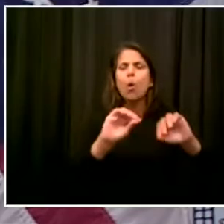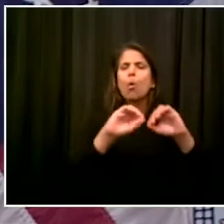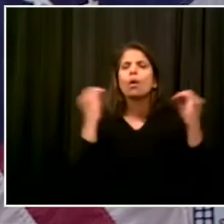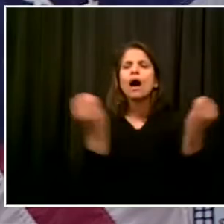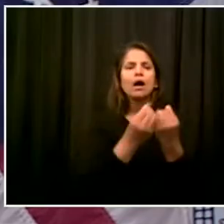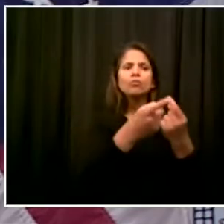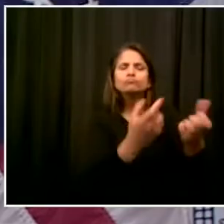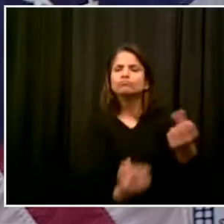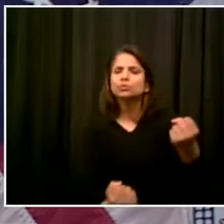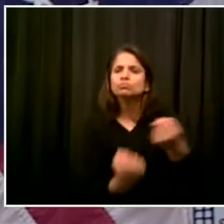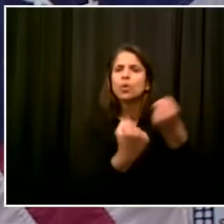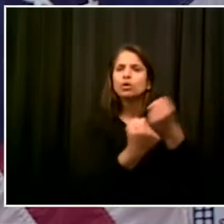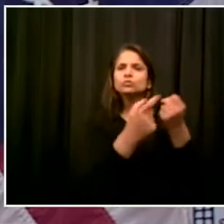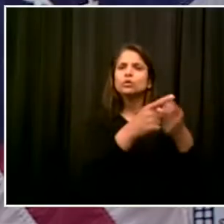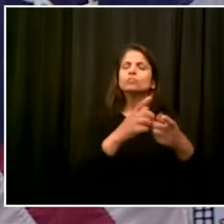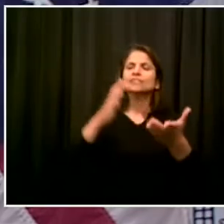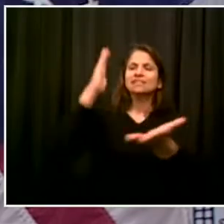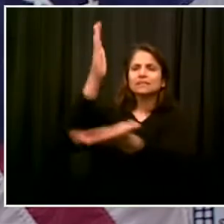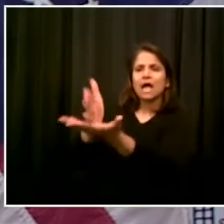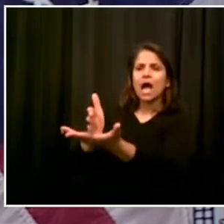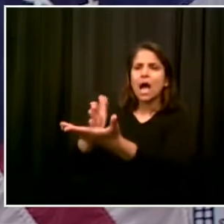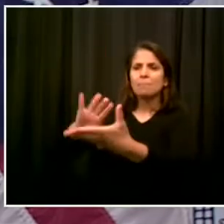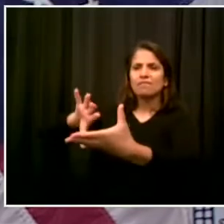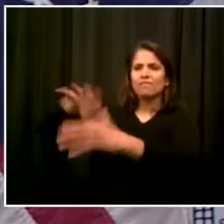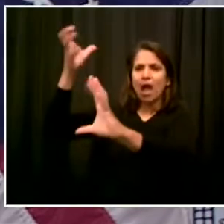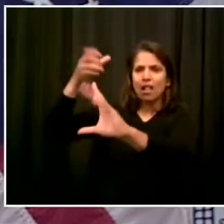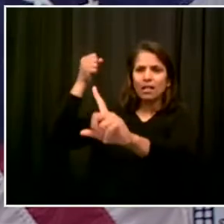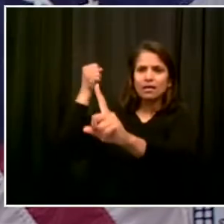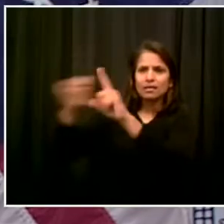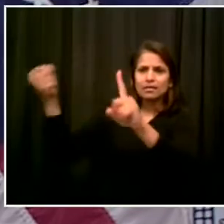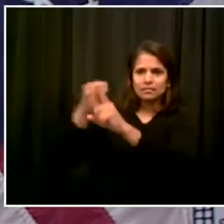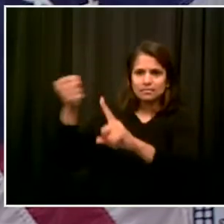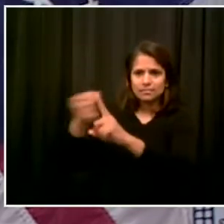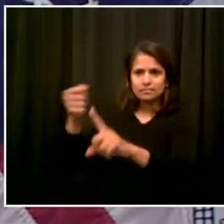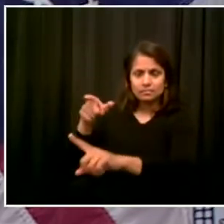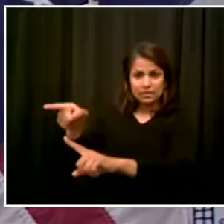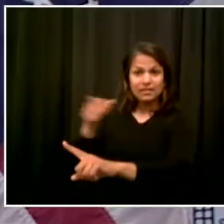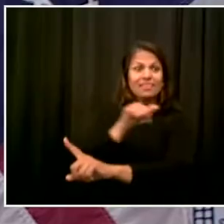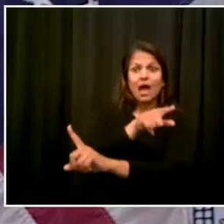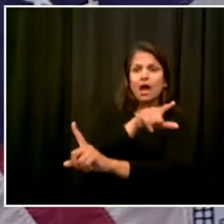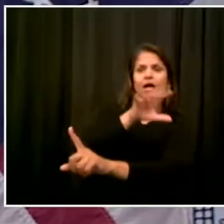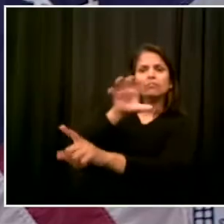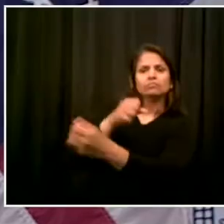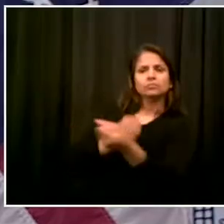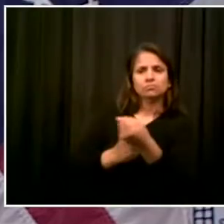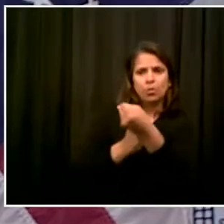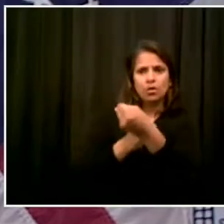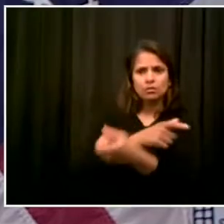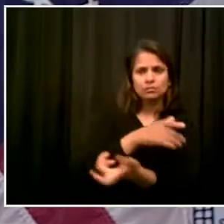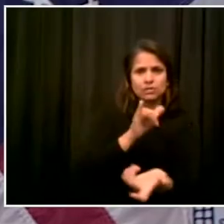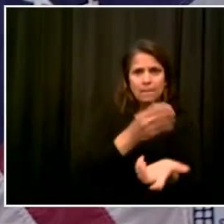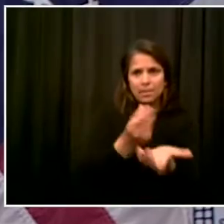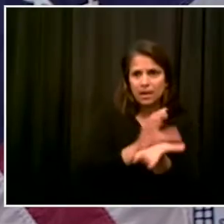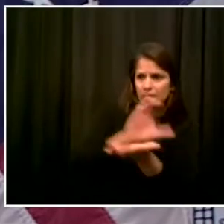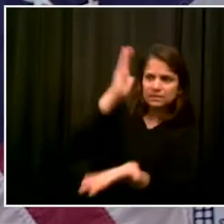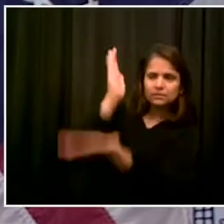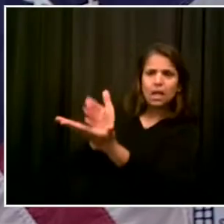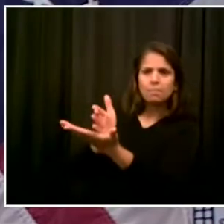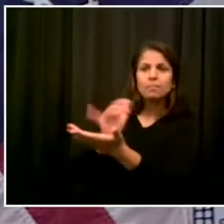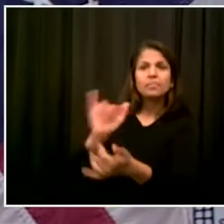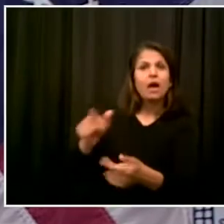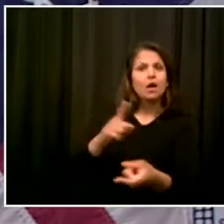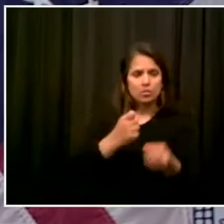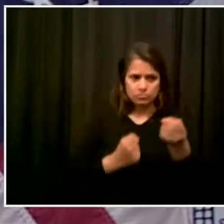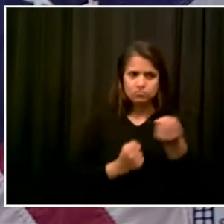because they've been particularly effective at reducing violence. I think a lot of the efforts to help young people, there's strong agreement with the